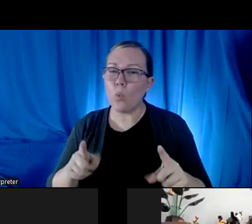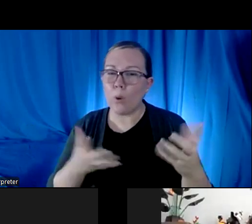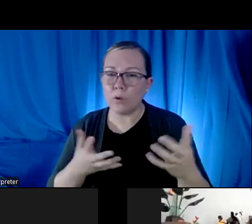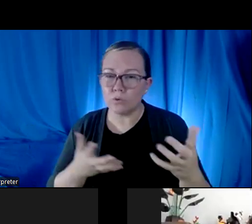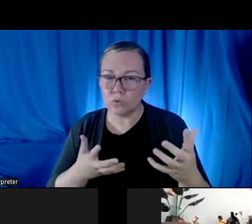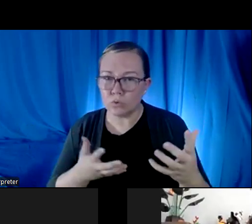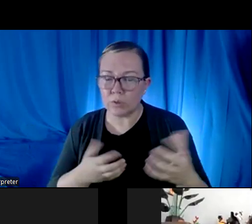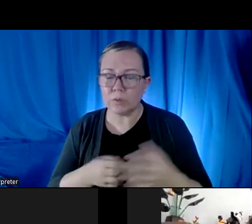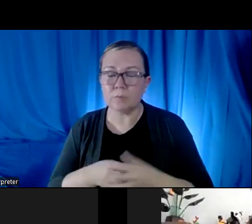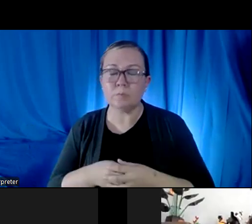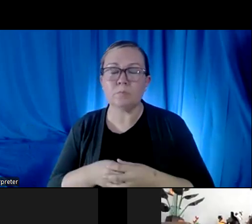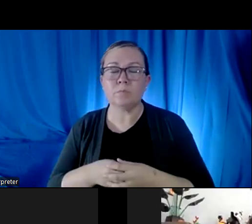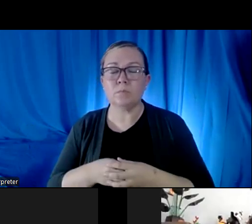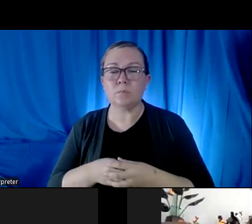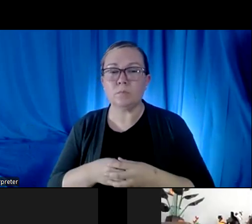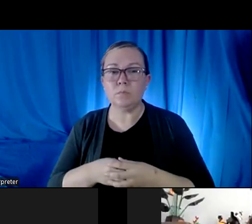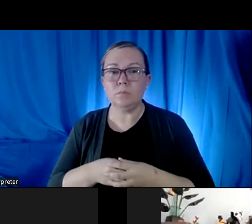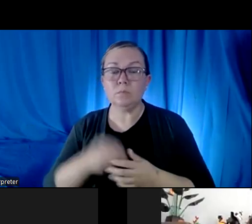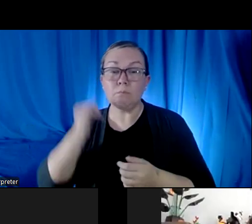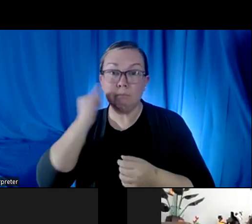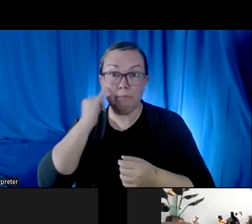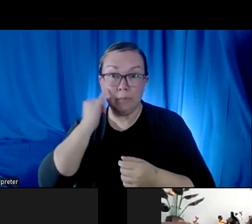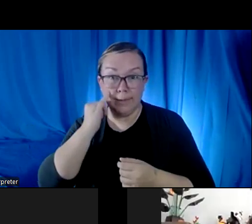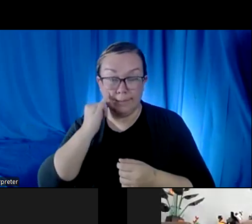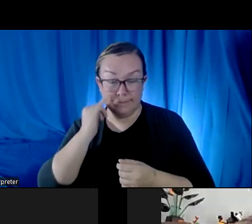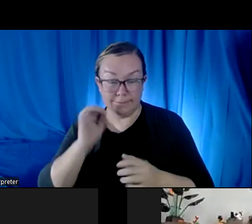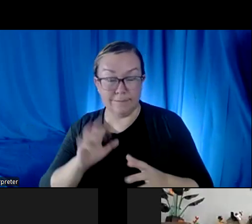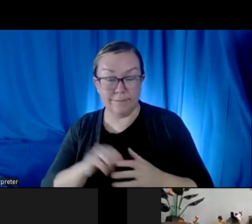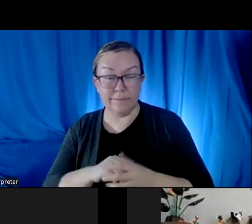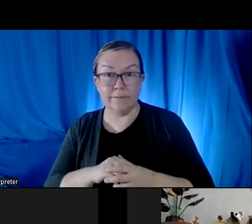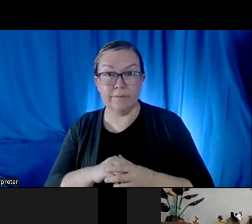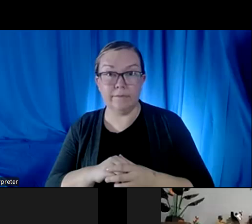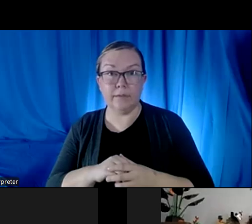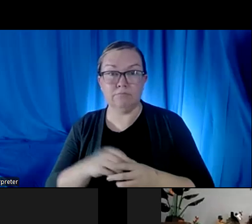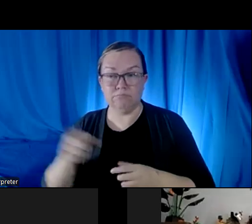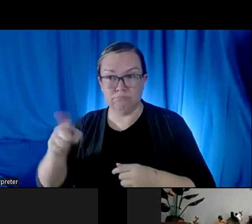si todos estos presentadores